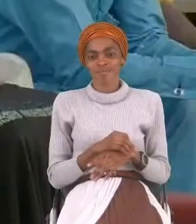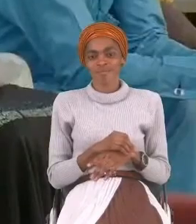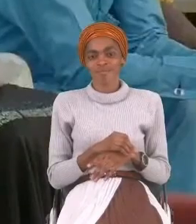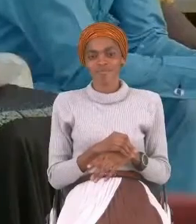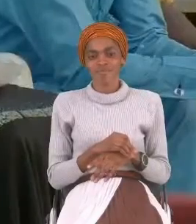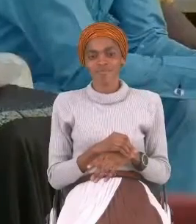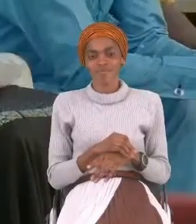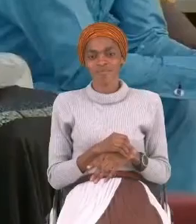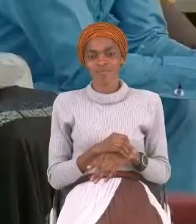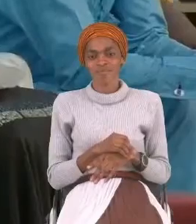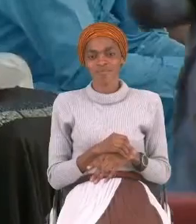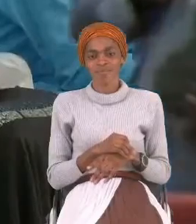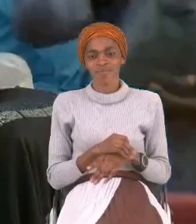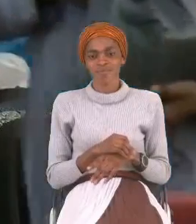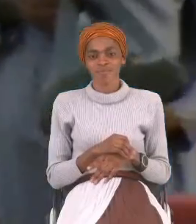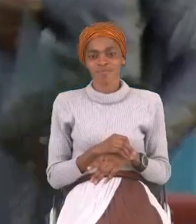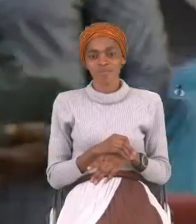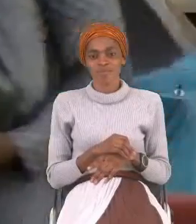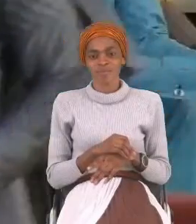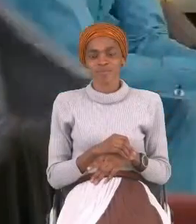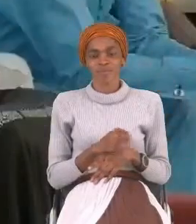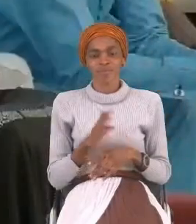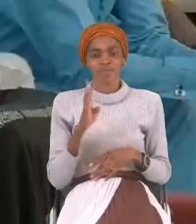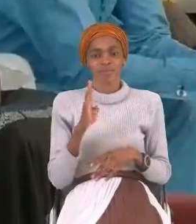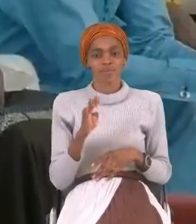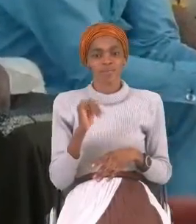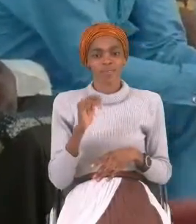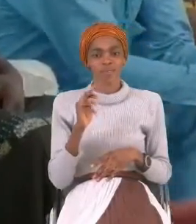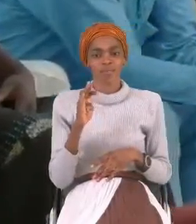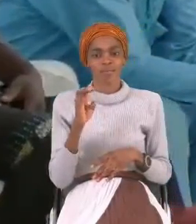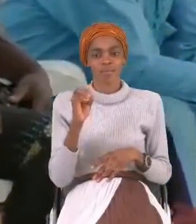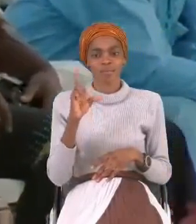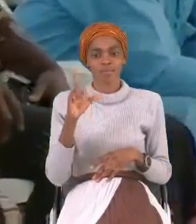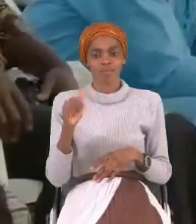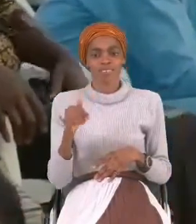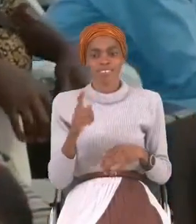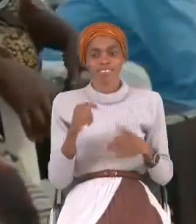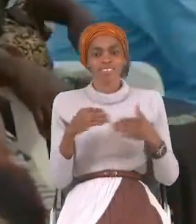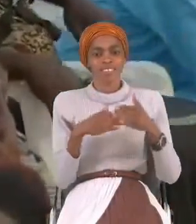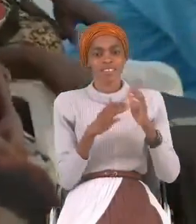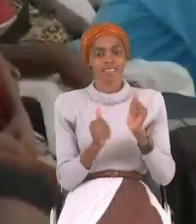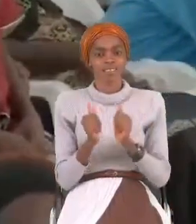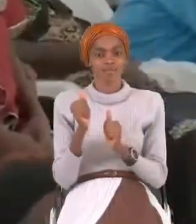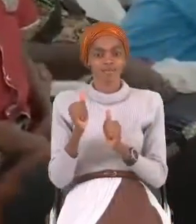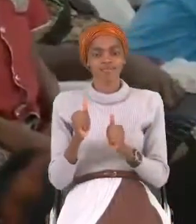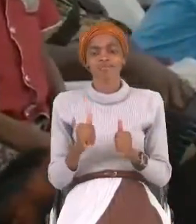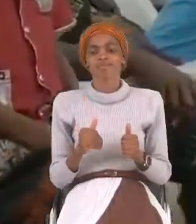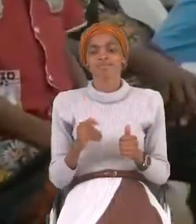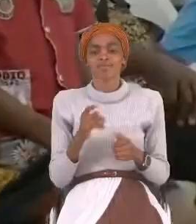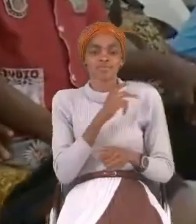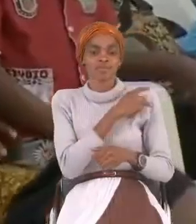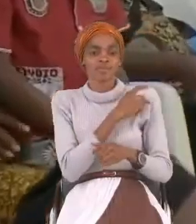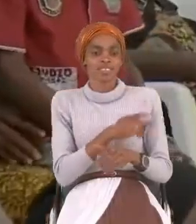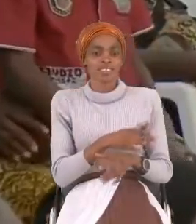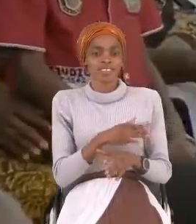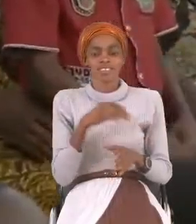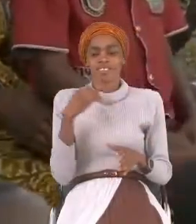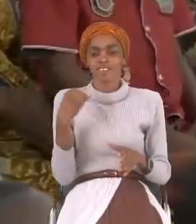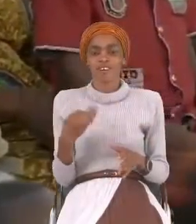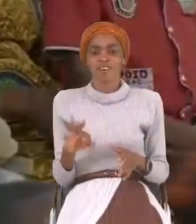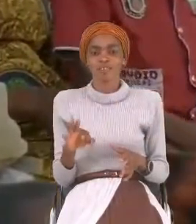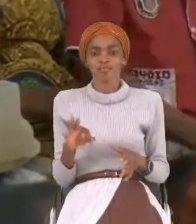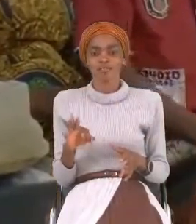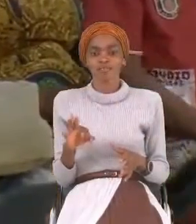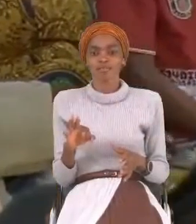Ashokoya Bimbola is the Commissioner of Police for Taraba State and is here live to give